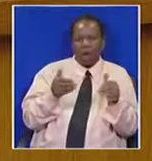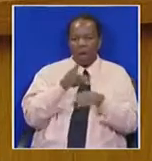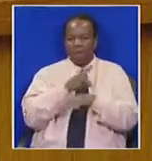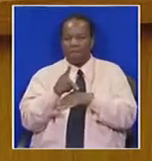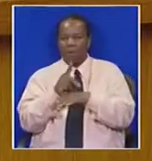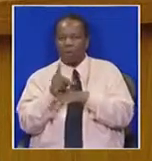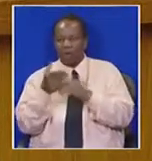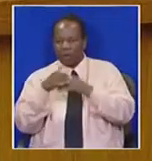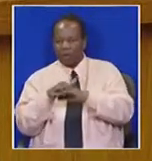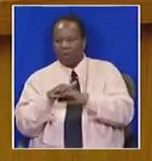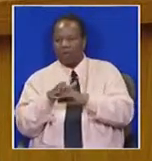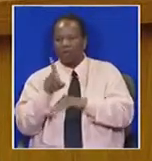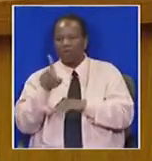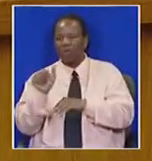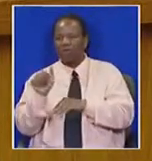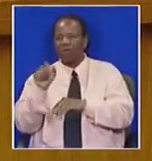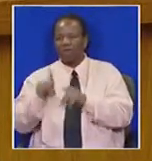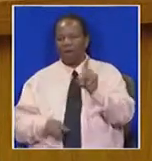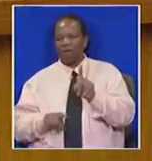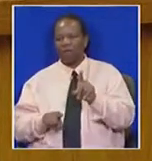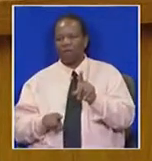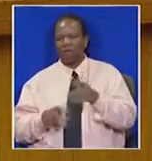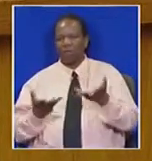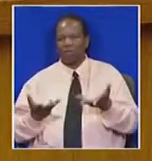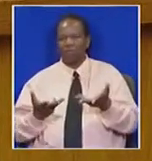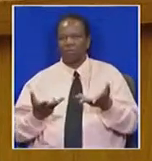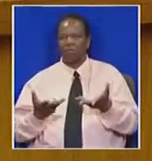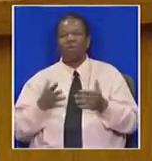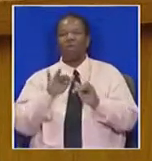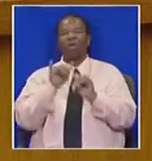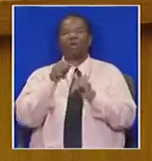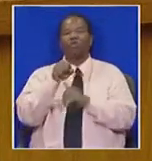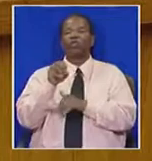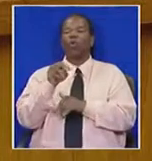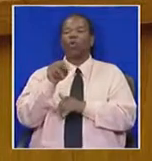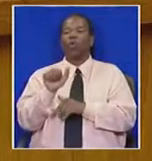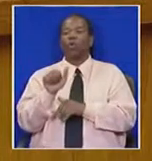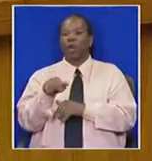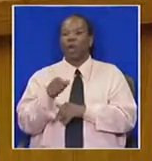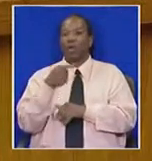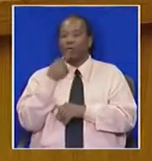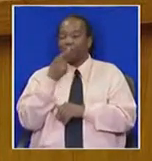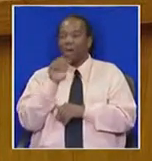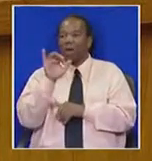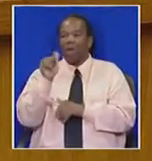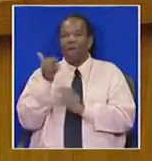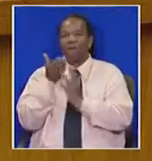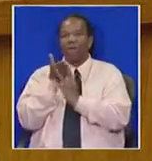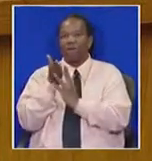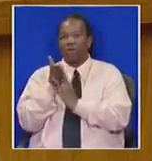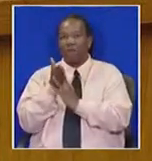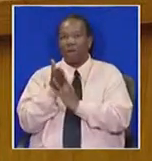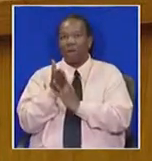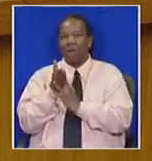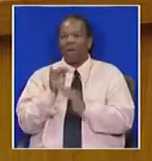DA government failed to do that. As you said in the SONA, you are going to be putting an intervention. Would like them